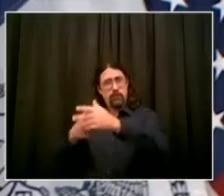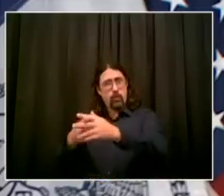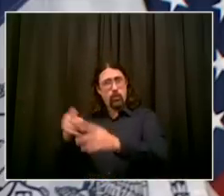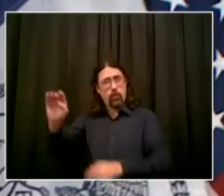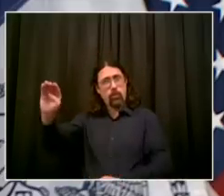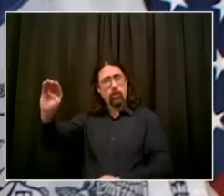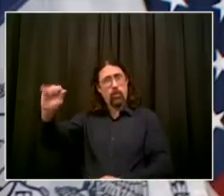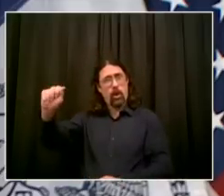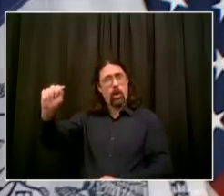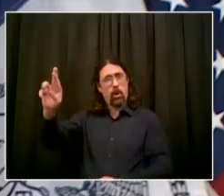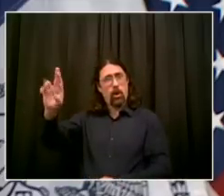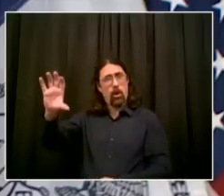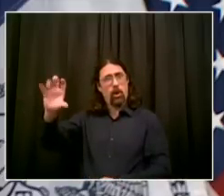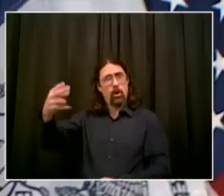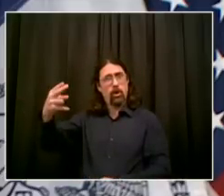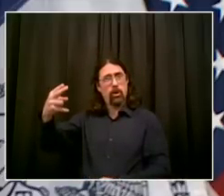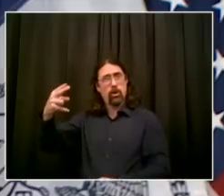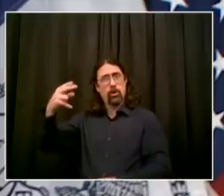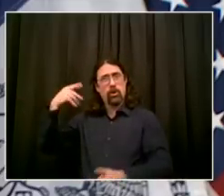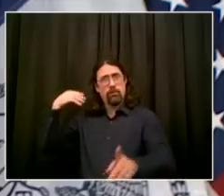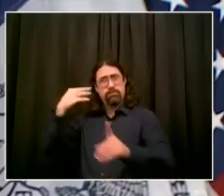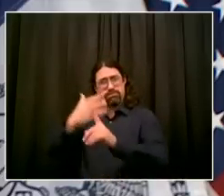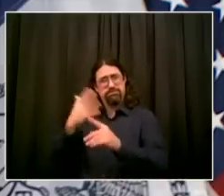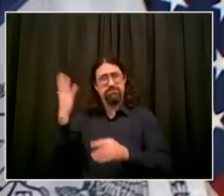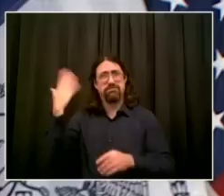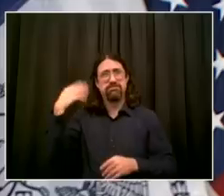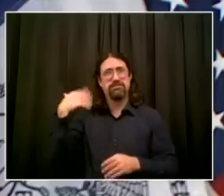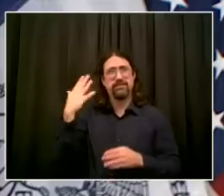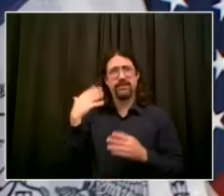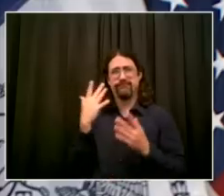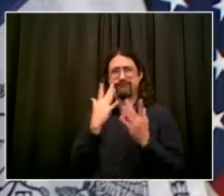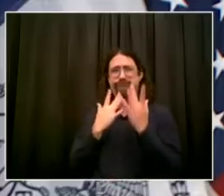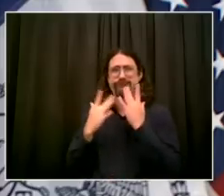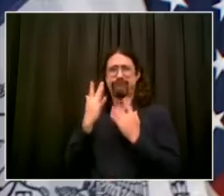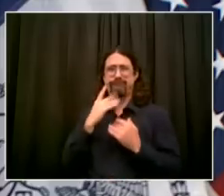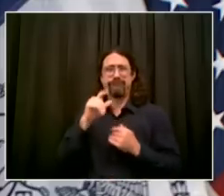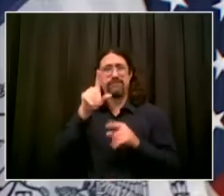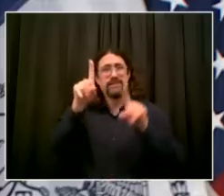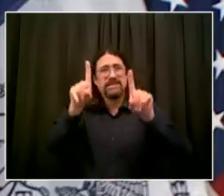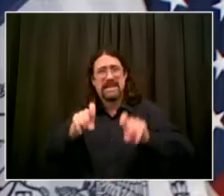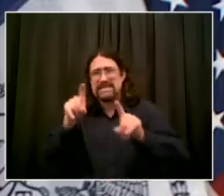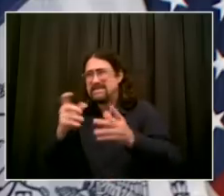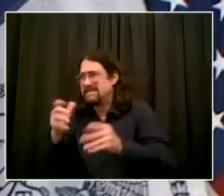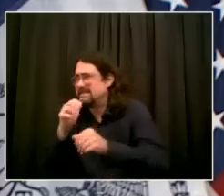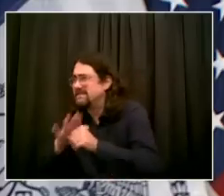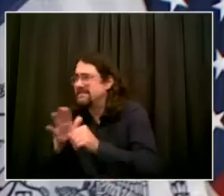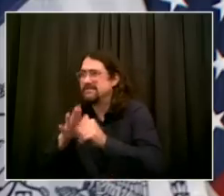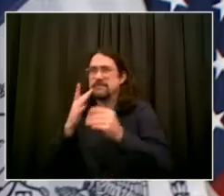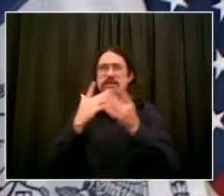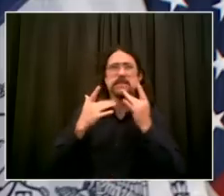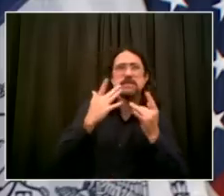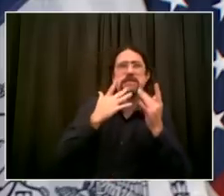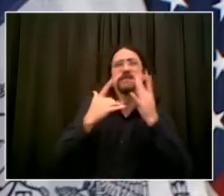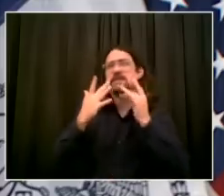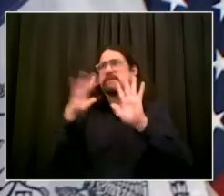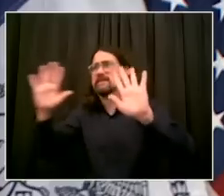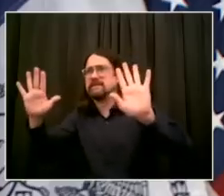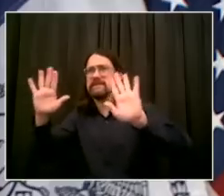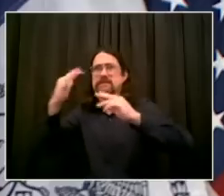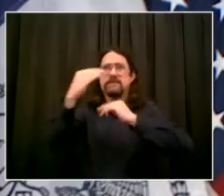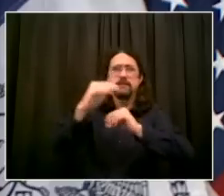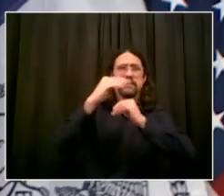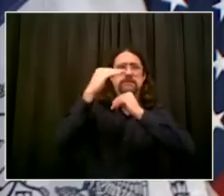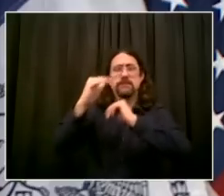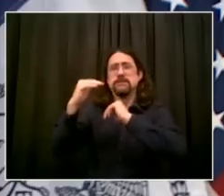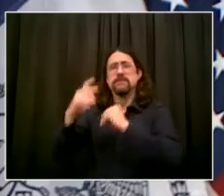didn't know in March, that the virus had already spread widely in February. We couldn't know it because there was no testing in the amount